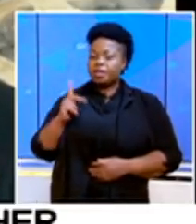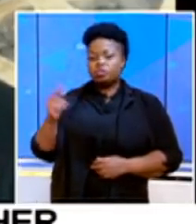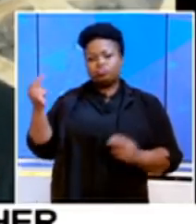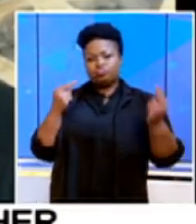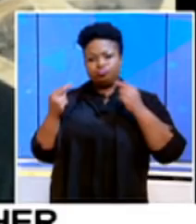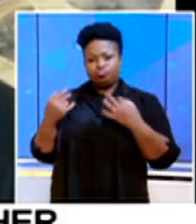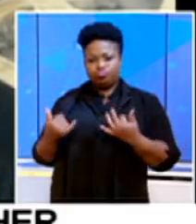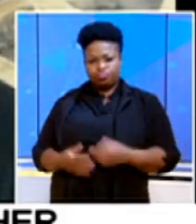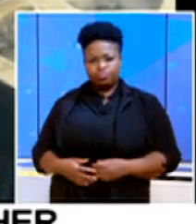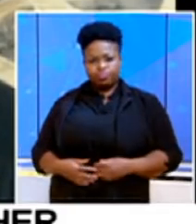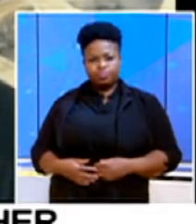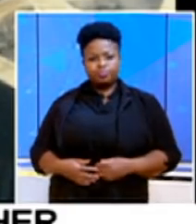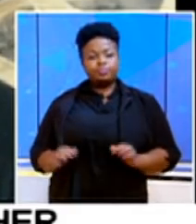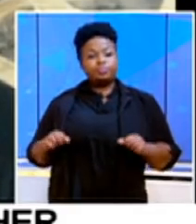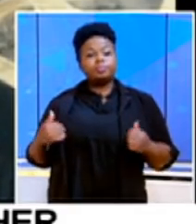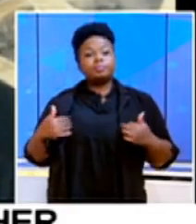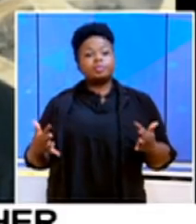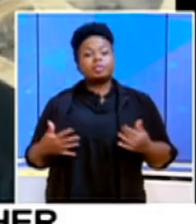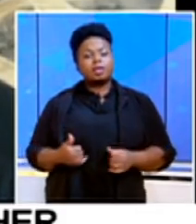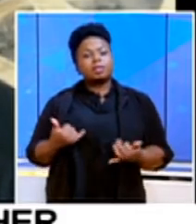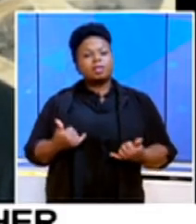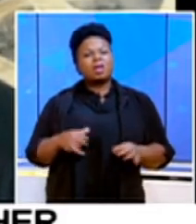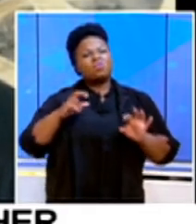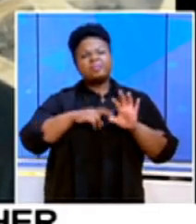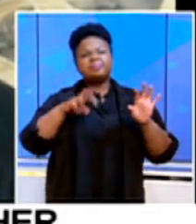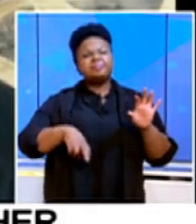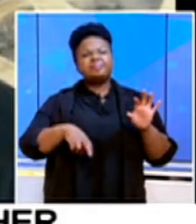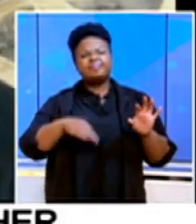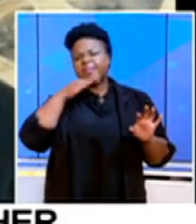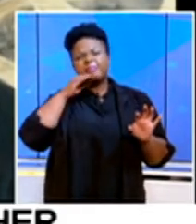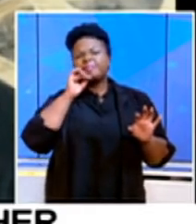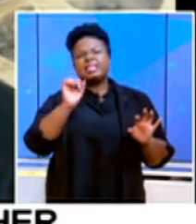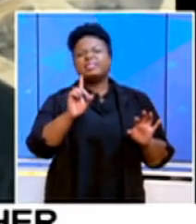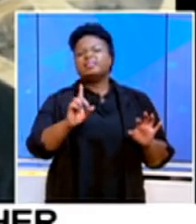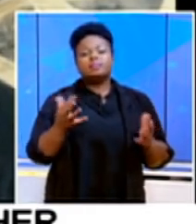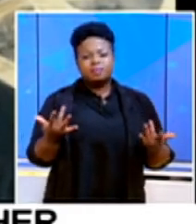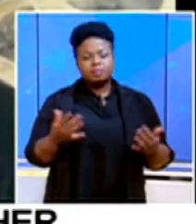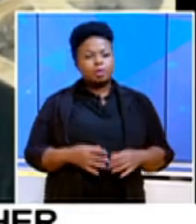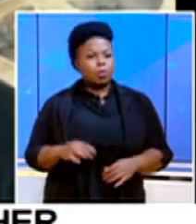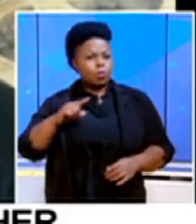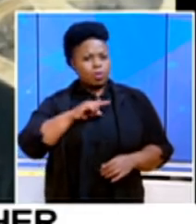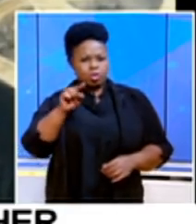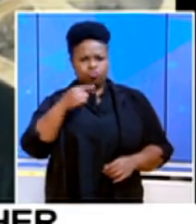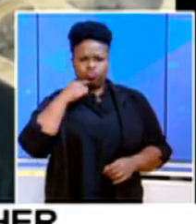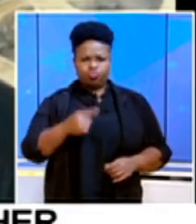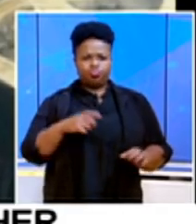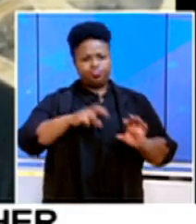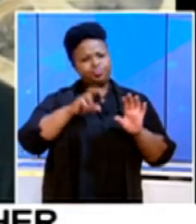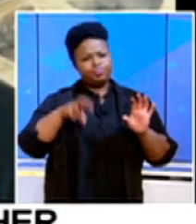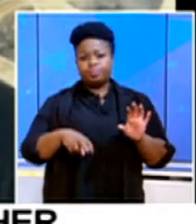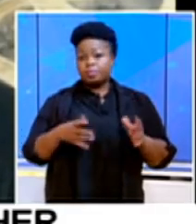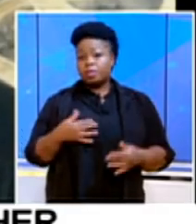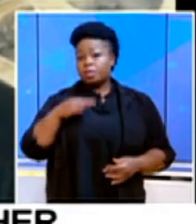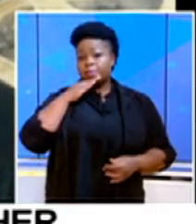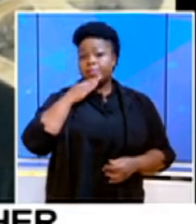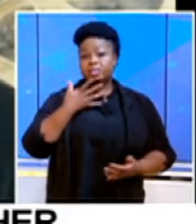to your viewers. Let's start with step aside and what does that actually mean? When you say step aside, does